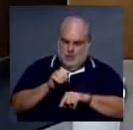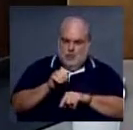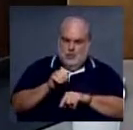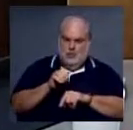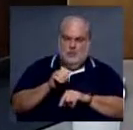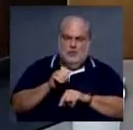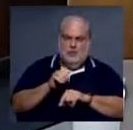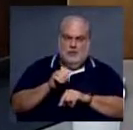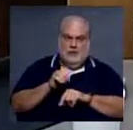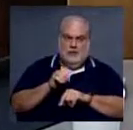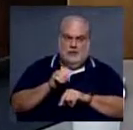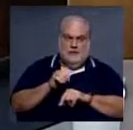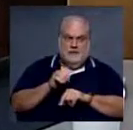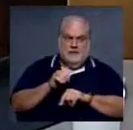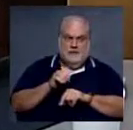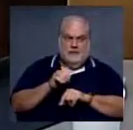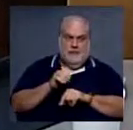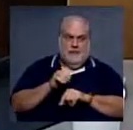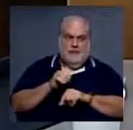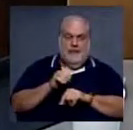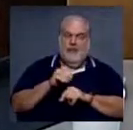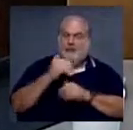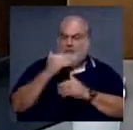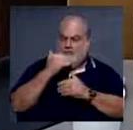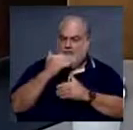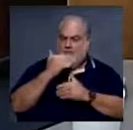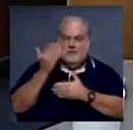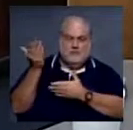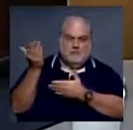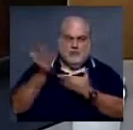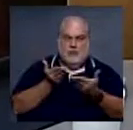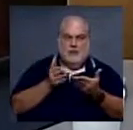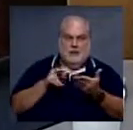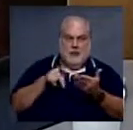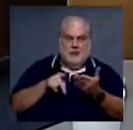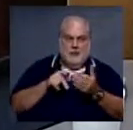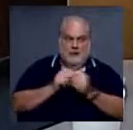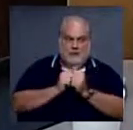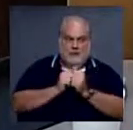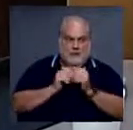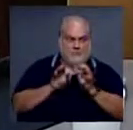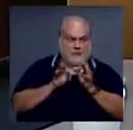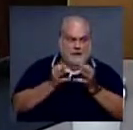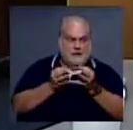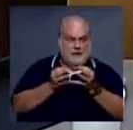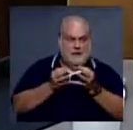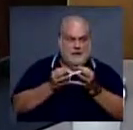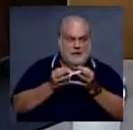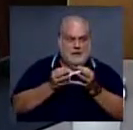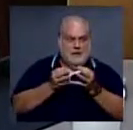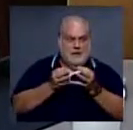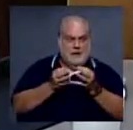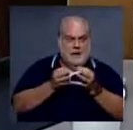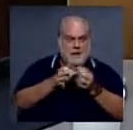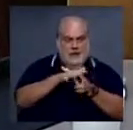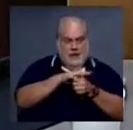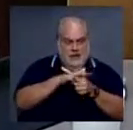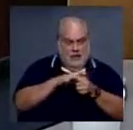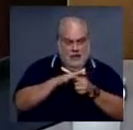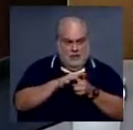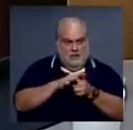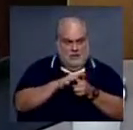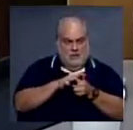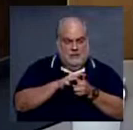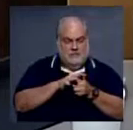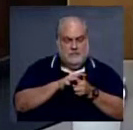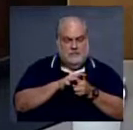I agree with you too, Director Adcock, and I thank you for being with the family since you work very closely in that area.